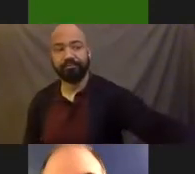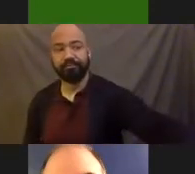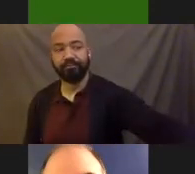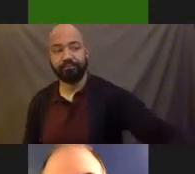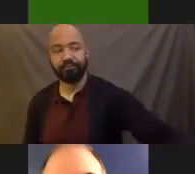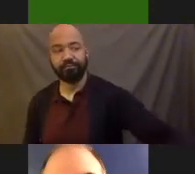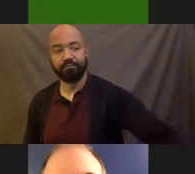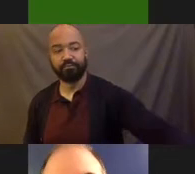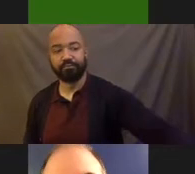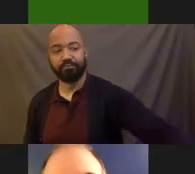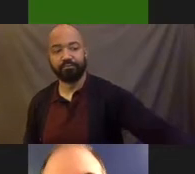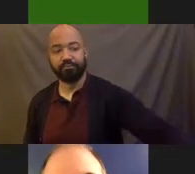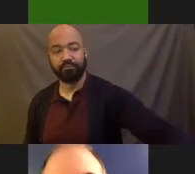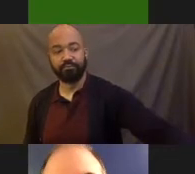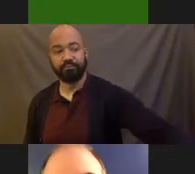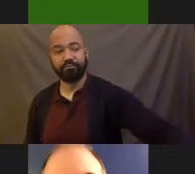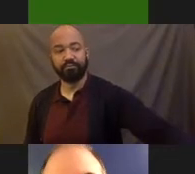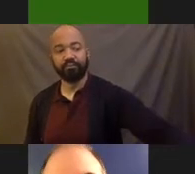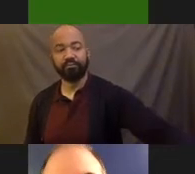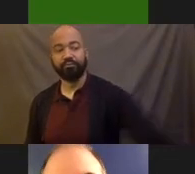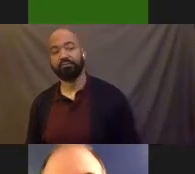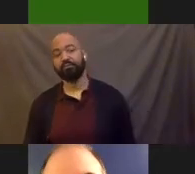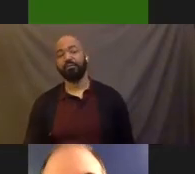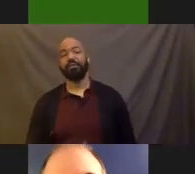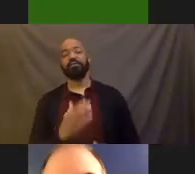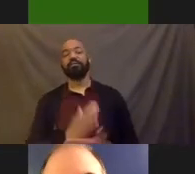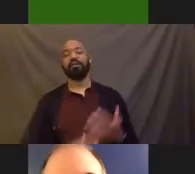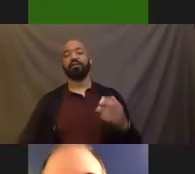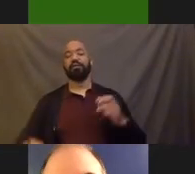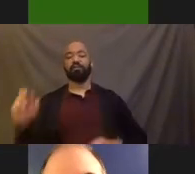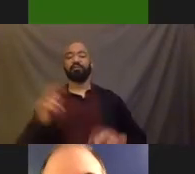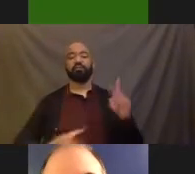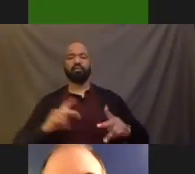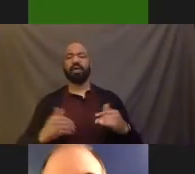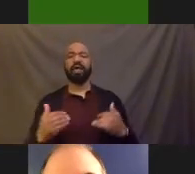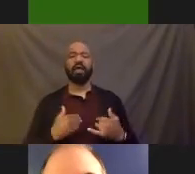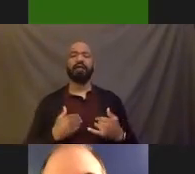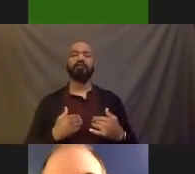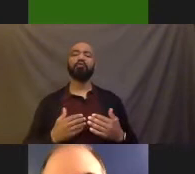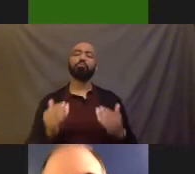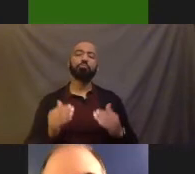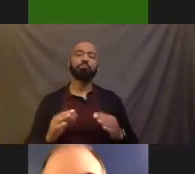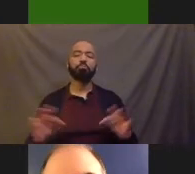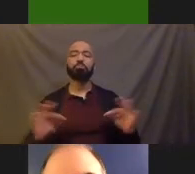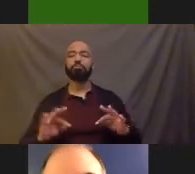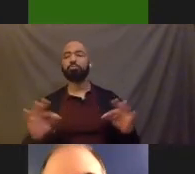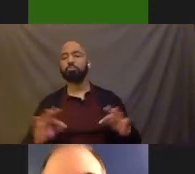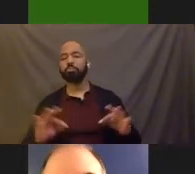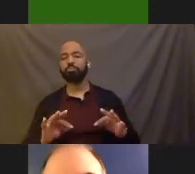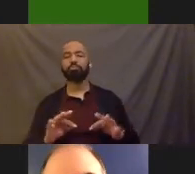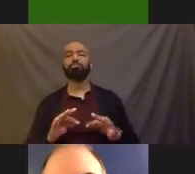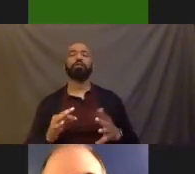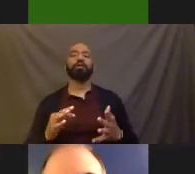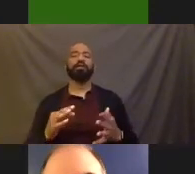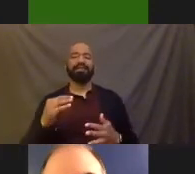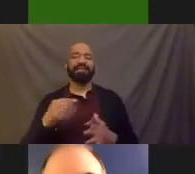have heard many people say, I barely had a cough, or I had a cough for 4 days, or, you know, I had a fever once and that was the end of it. And that